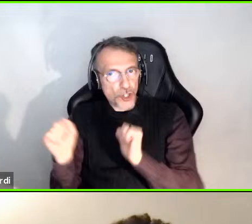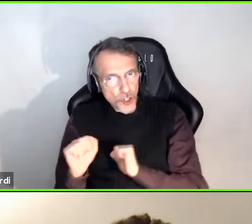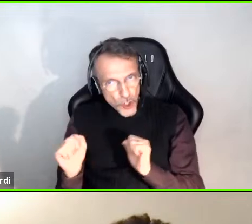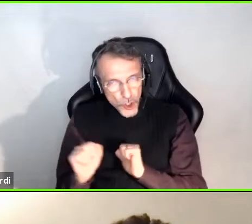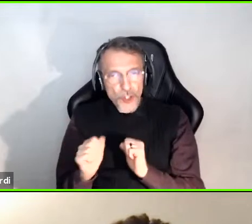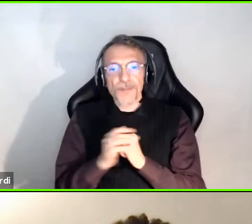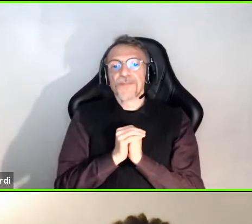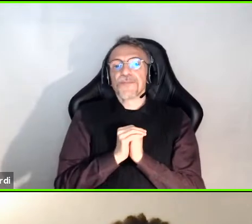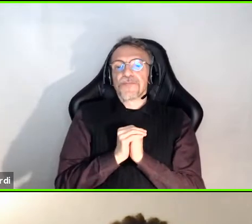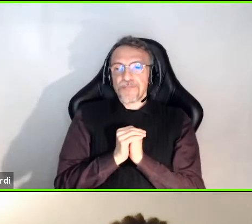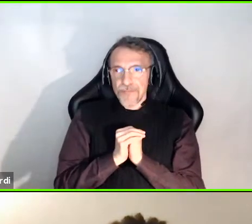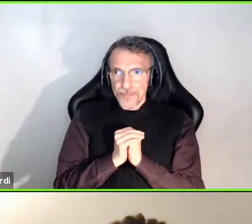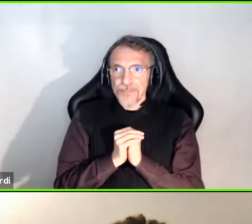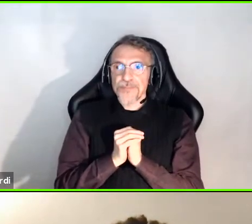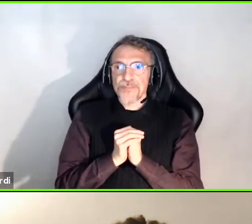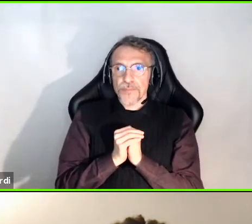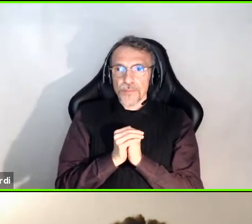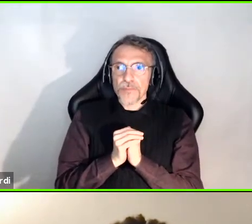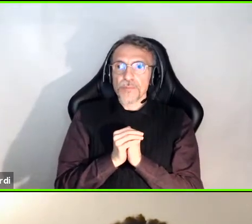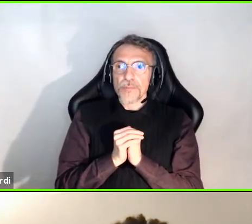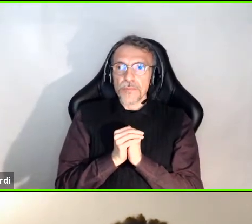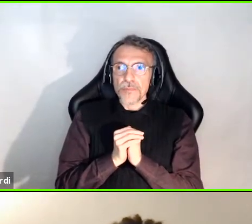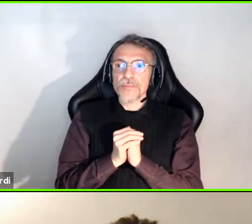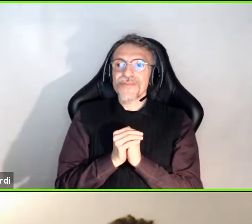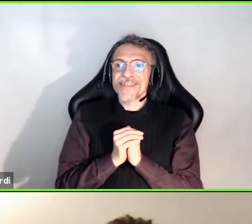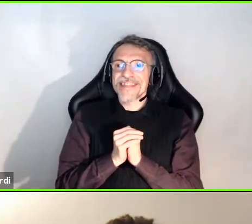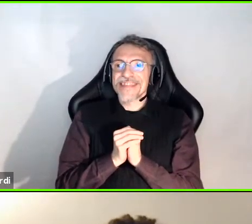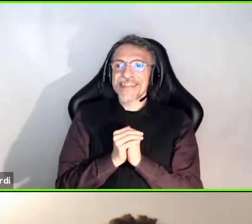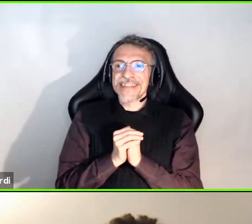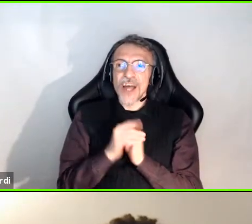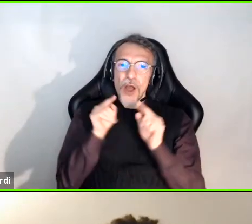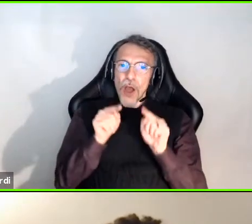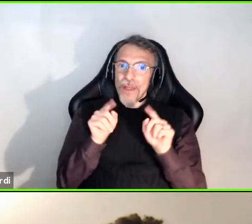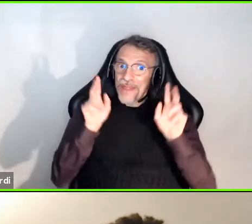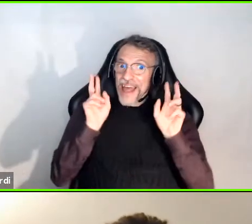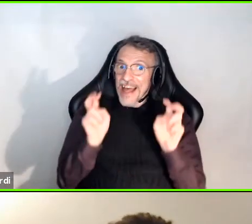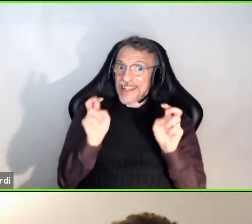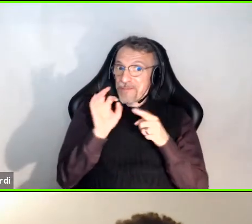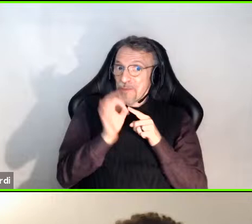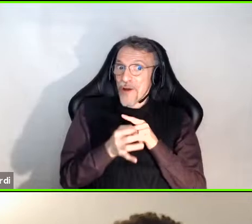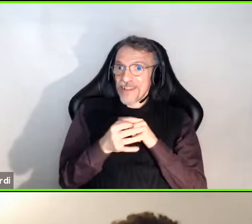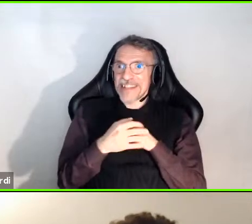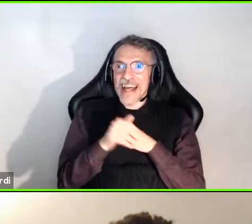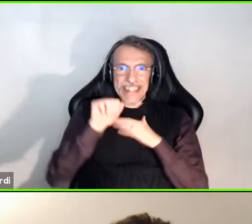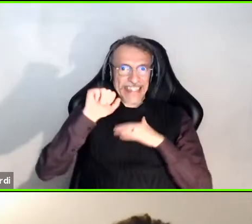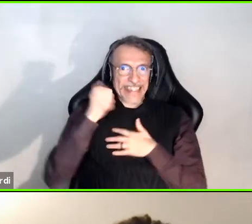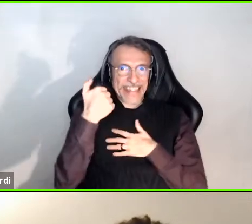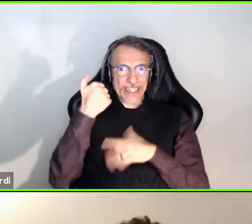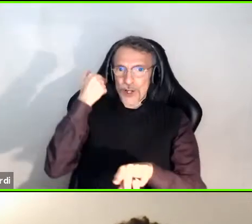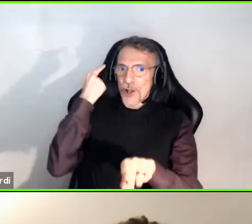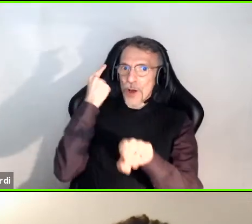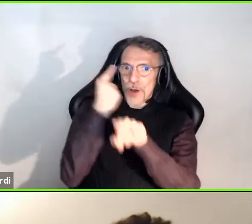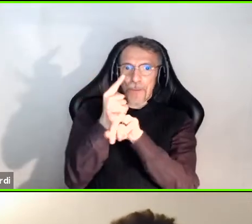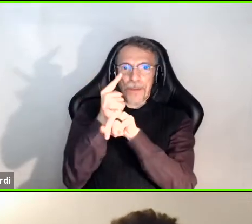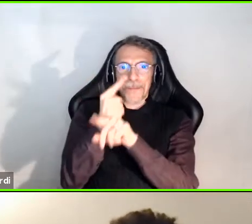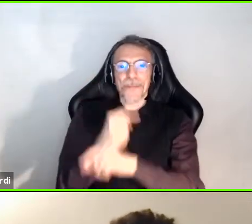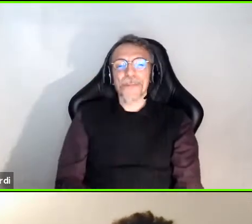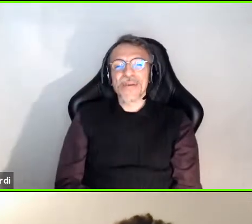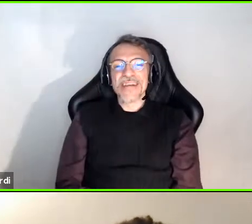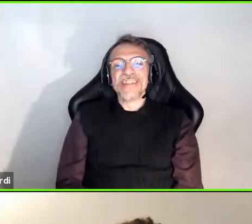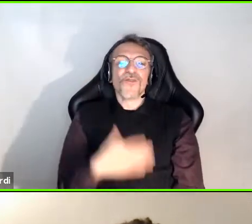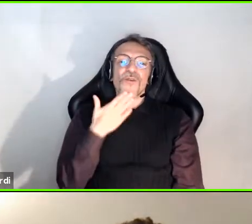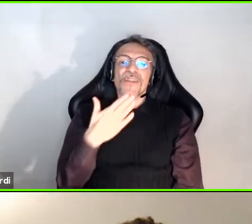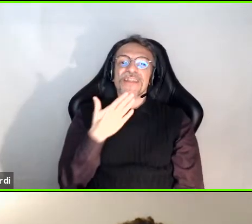to attend to. On that note, given that it's 6 o'clock, I'd really just want to thank